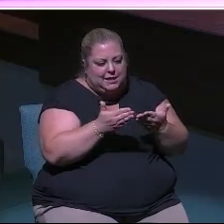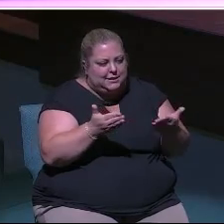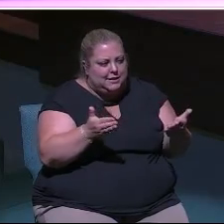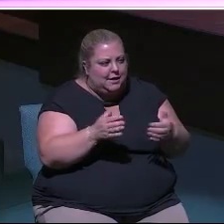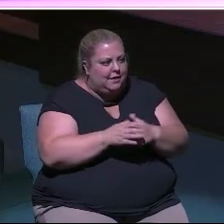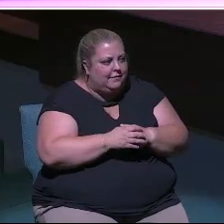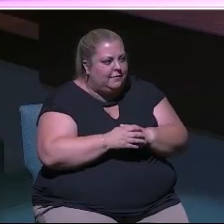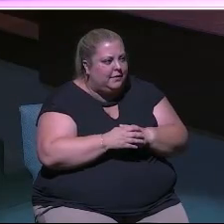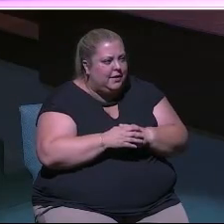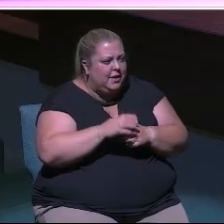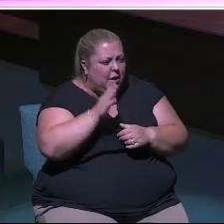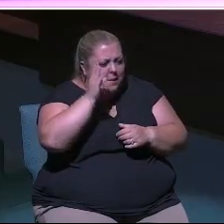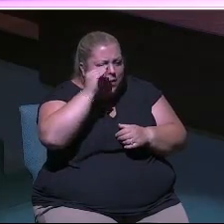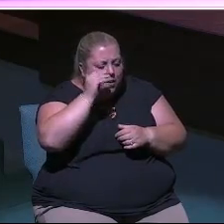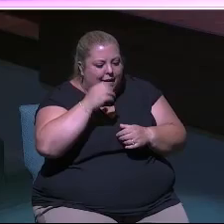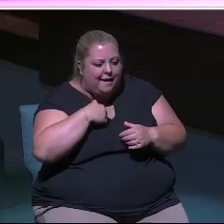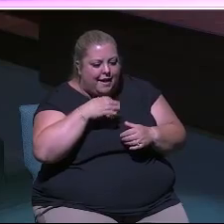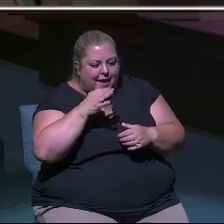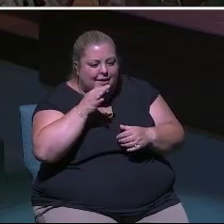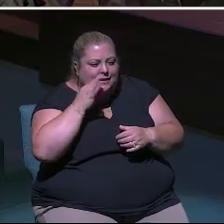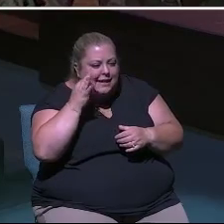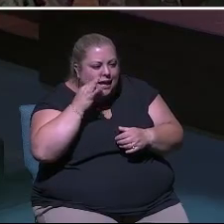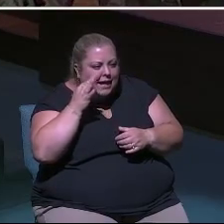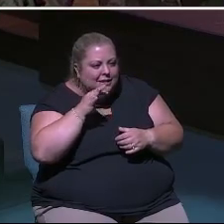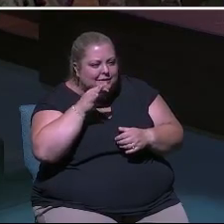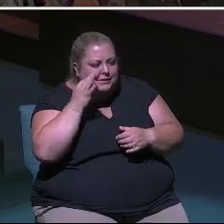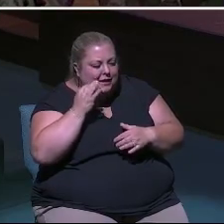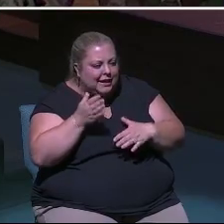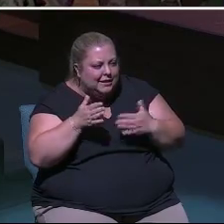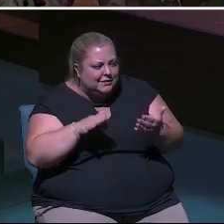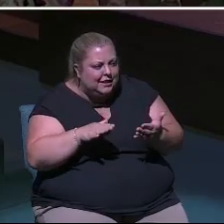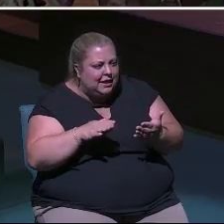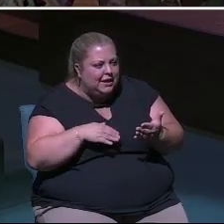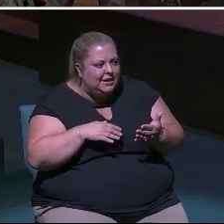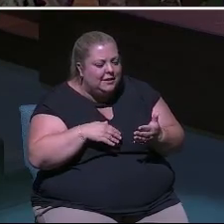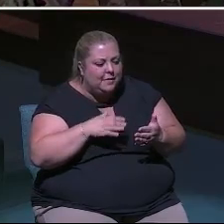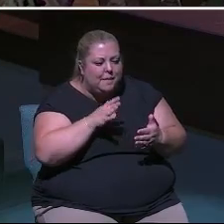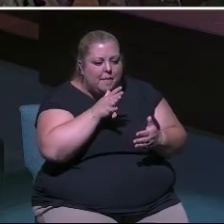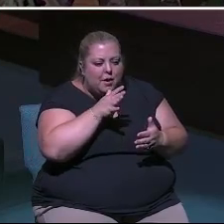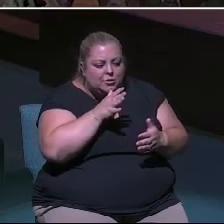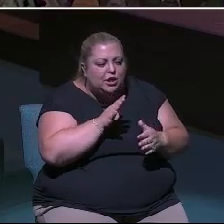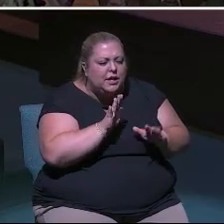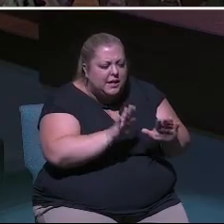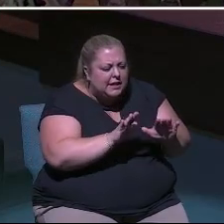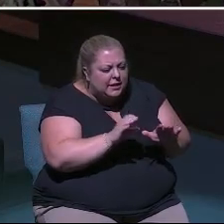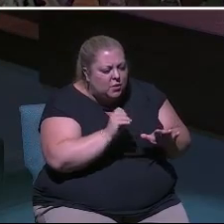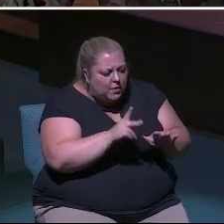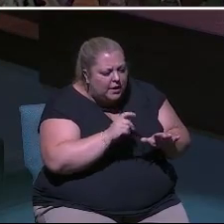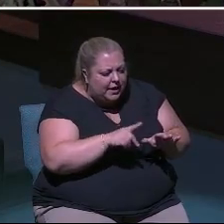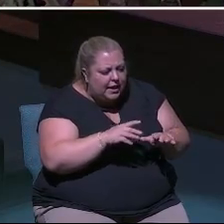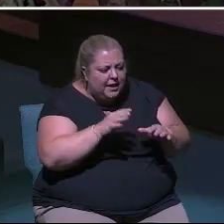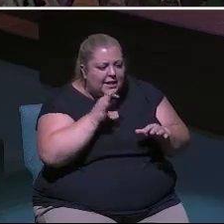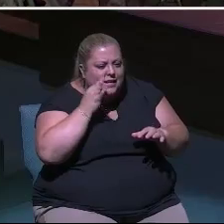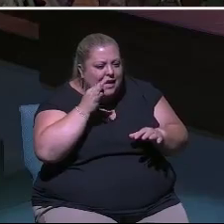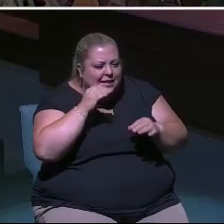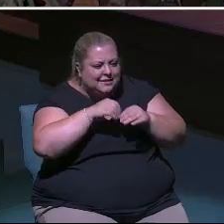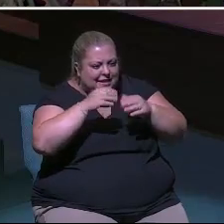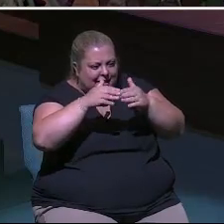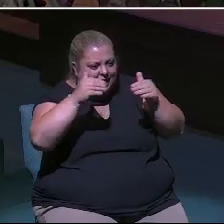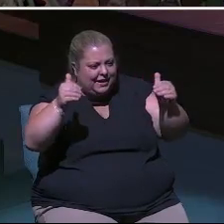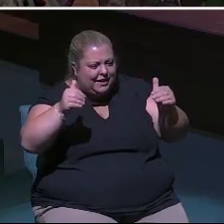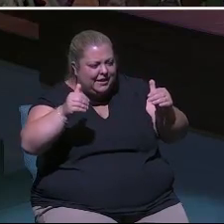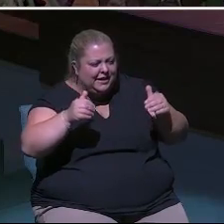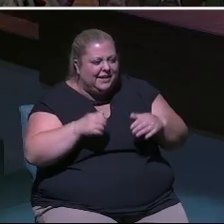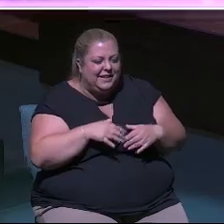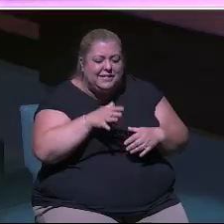cat, and the cat died. Mom was trying to comfort the little boy. He said, baby, don't worry about it. Your cat's in heaven. And the little boy said, Mom, what does God want with a dead